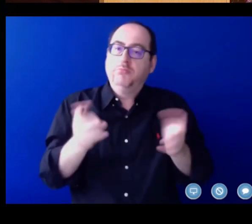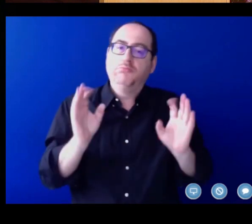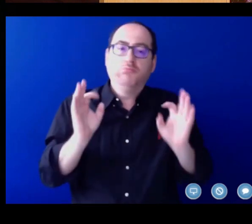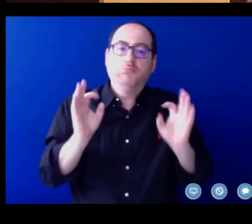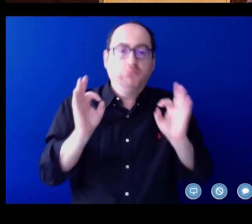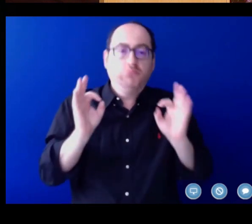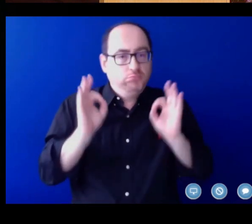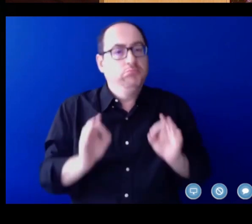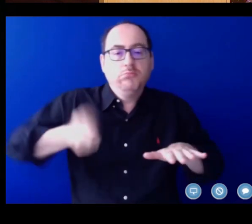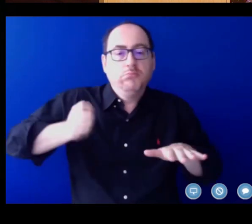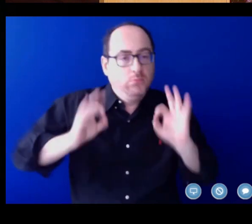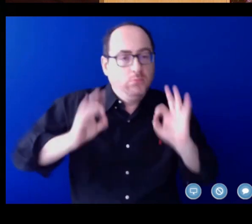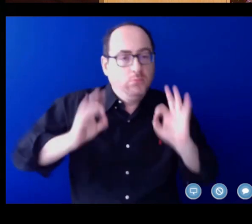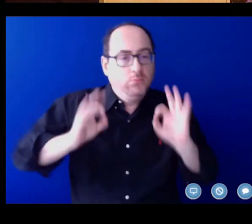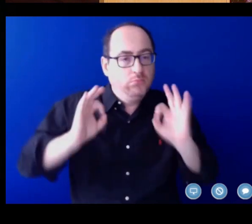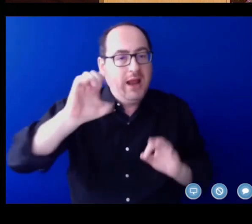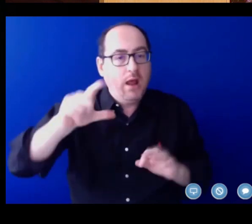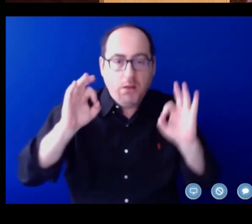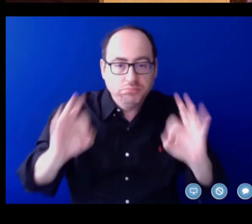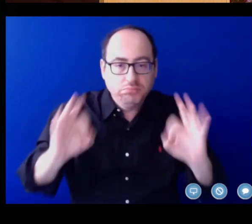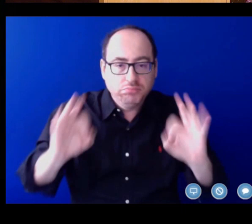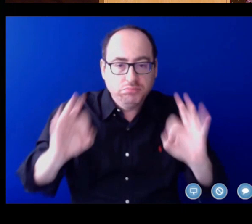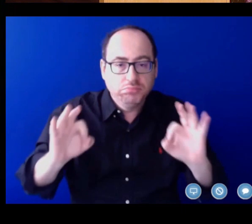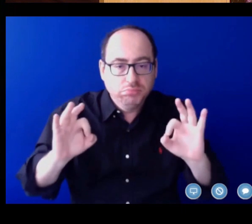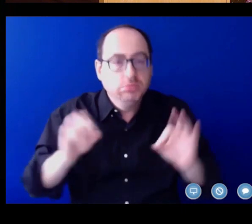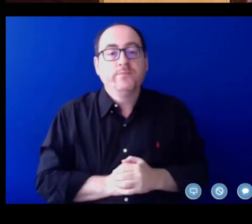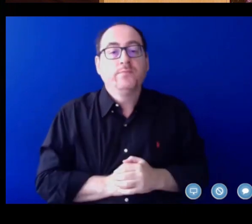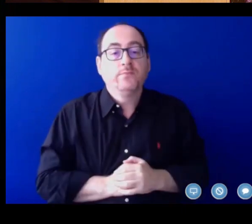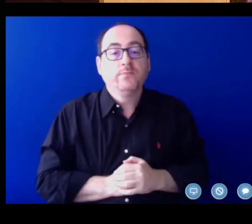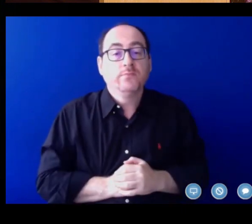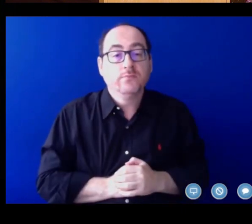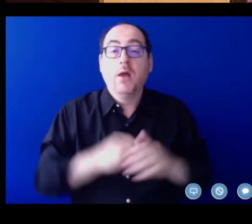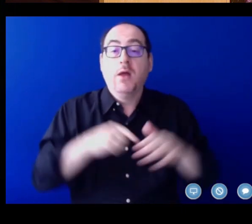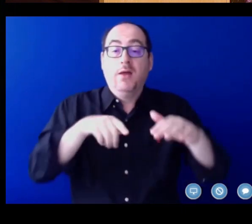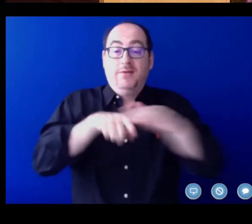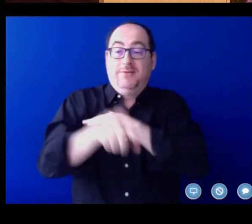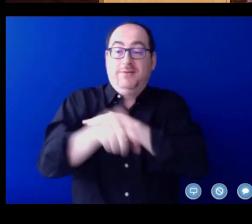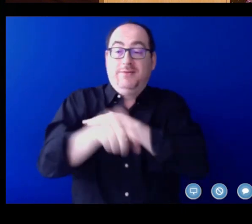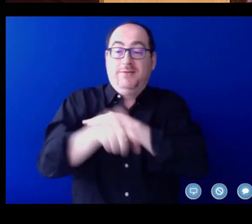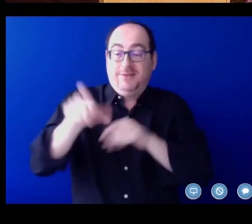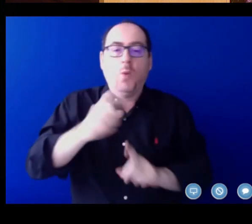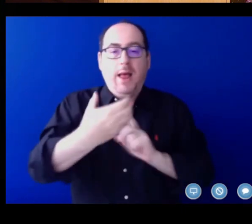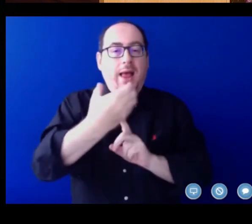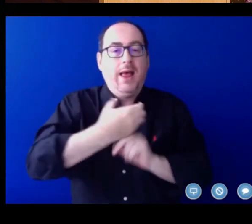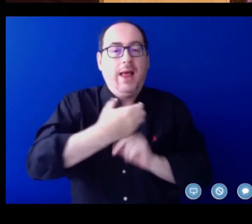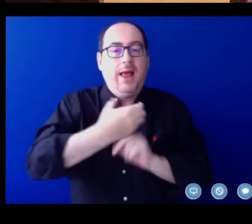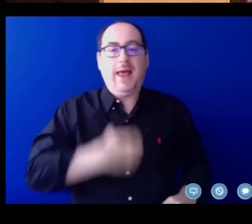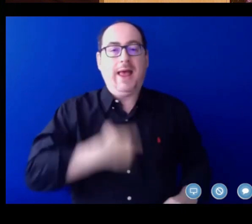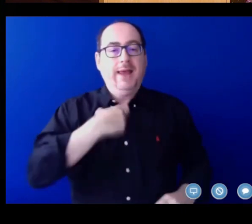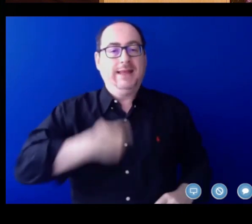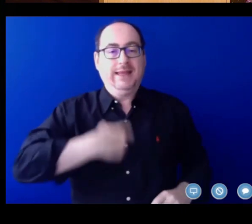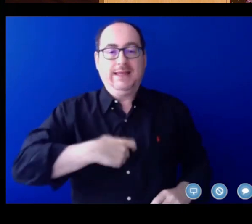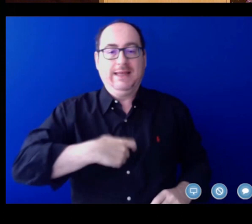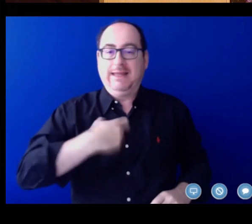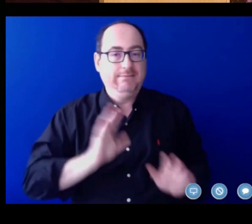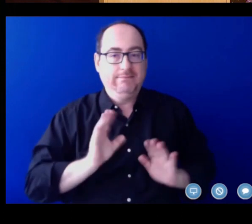definition, that being a refugee does not equal some distinct identity. It rather defines a temporary, and more often than not, a prolonged